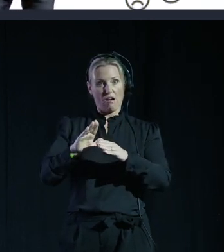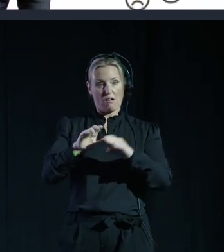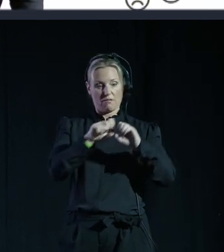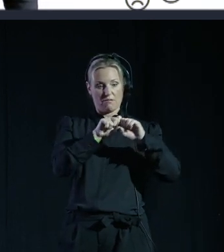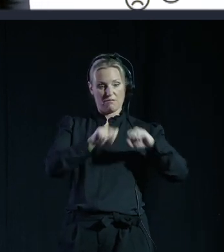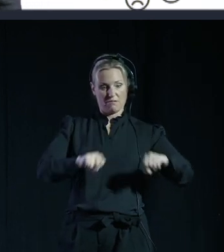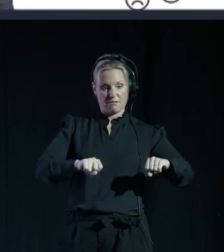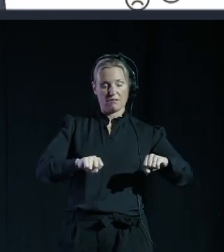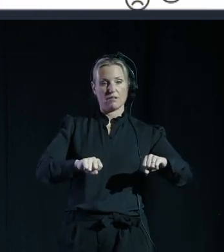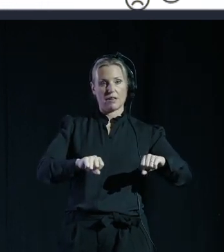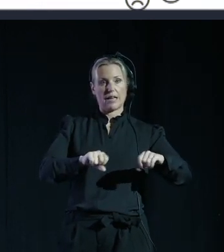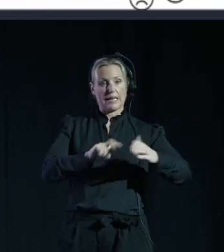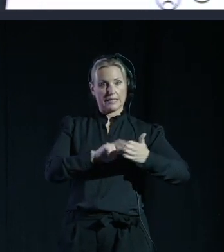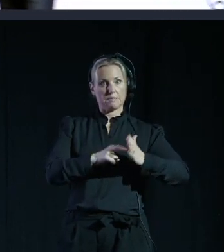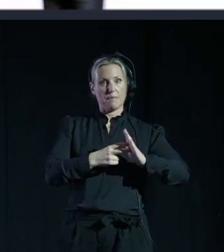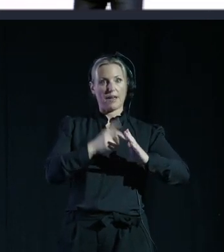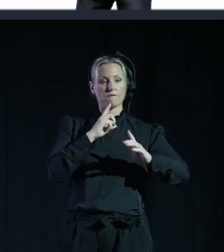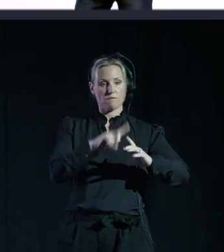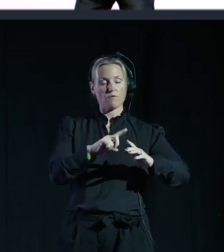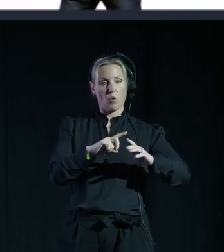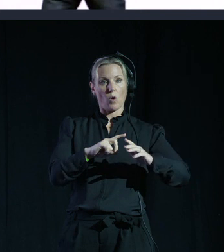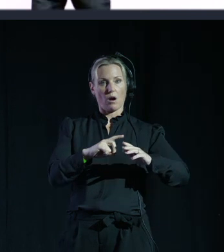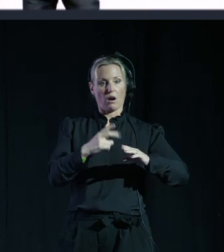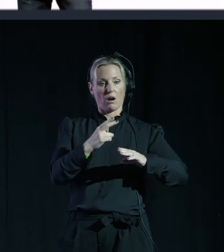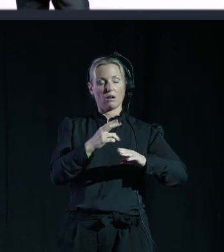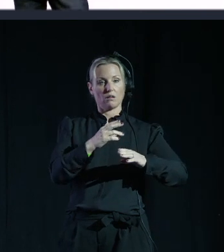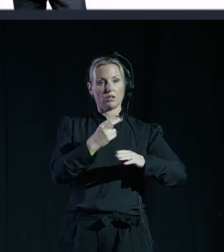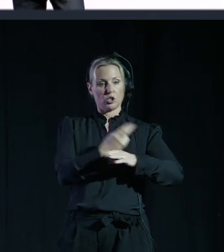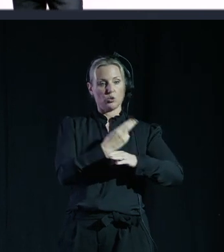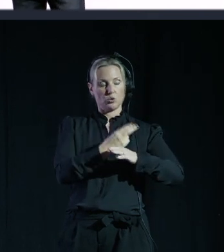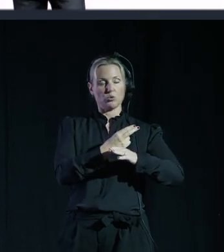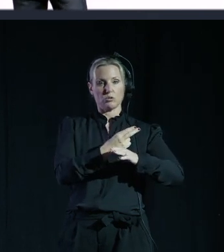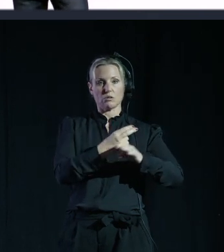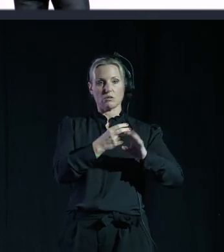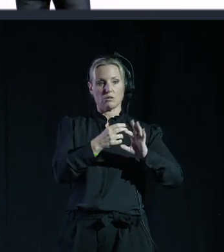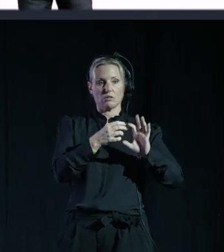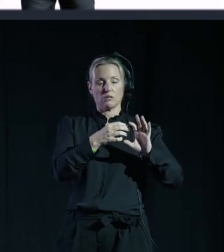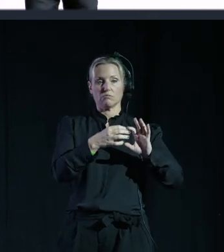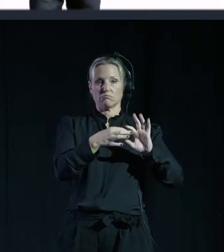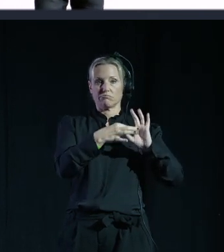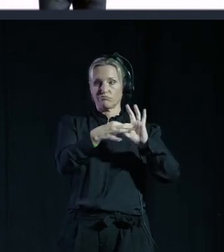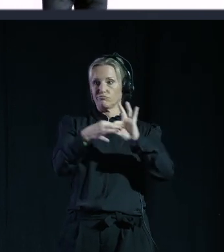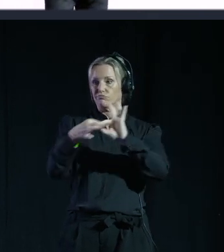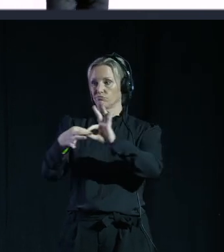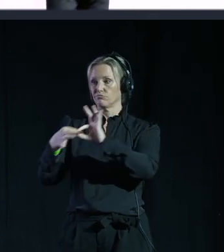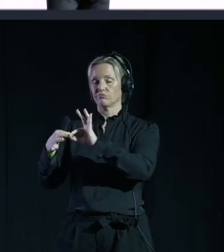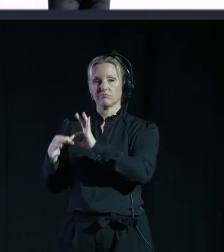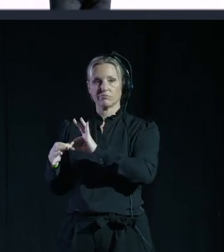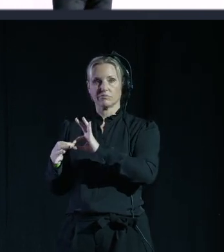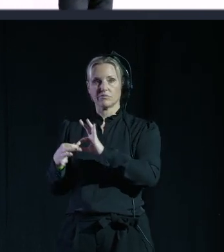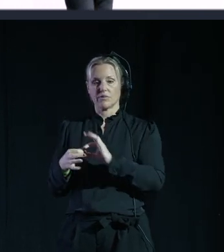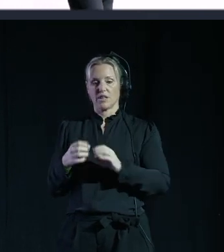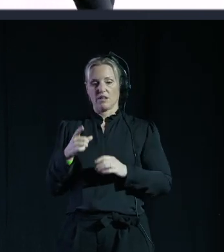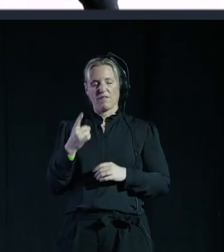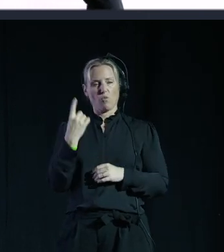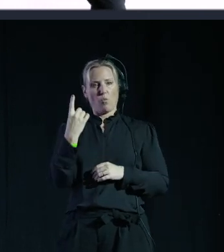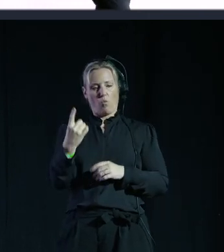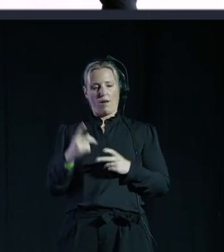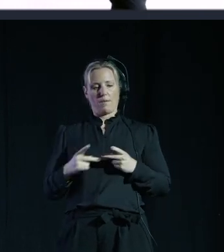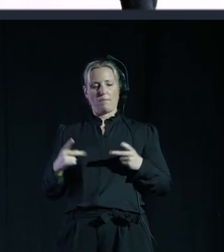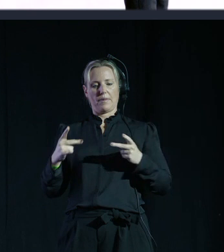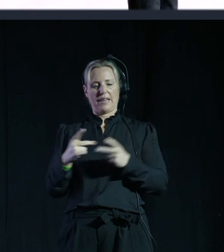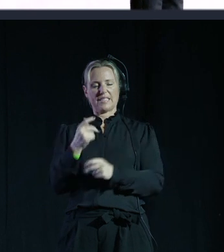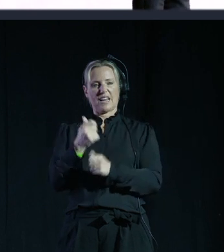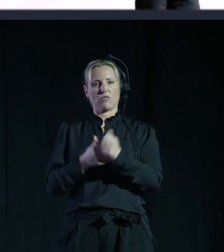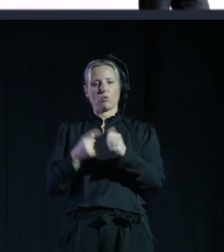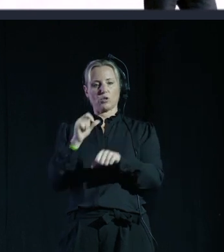these stakeholders, and it gives you that sort of control. It's a nice way of having one single place where you can make sure everybody's work is